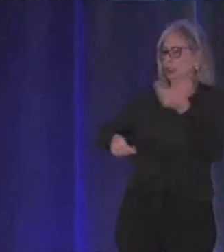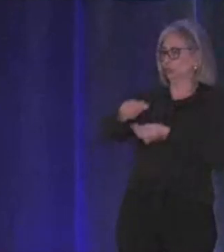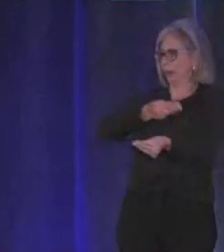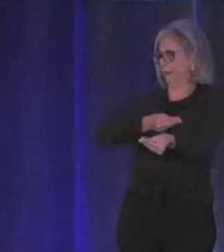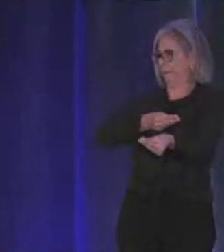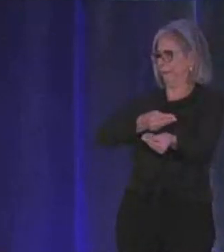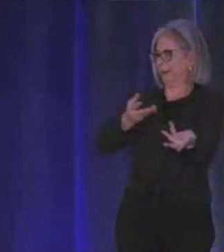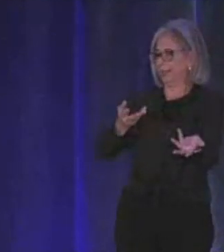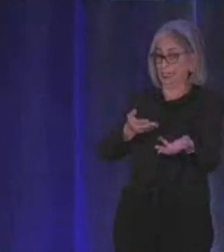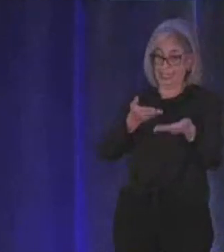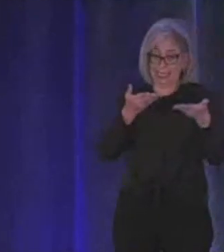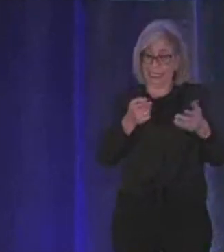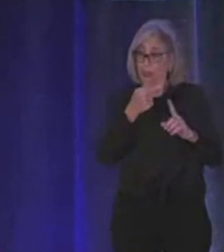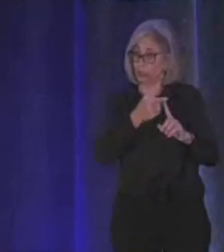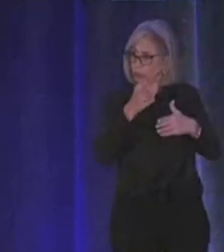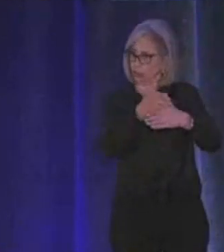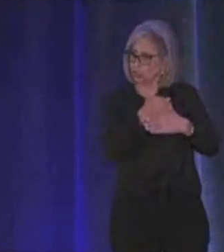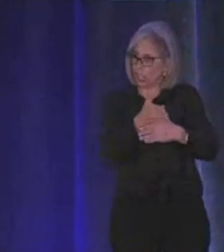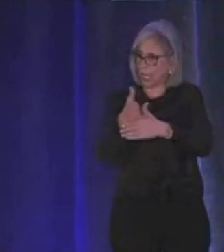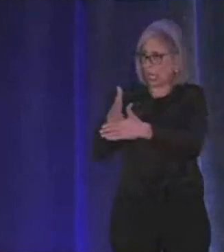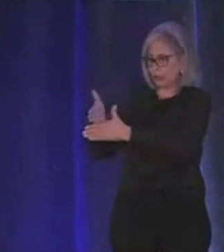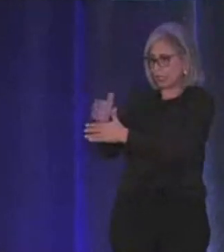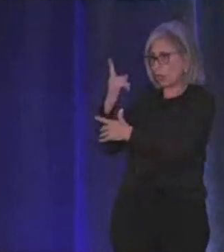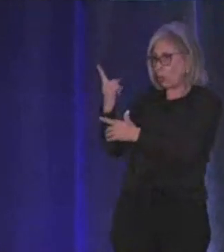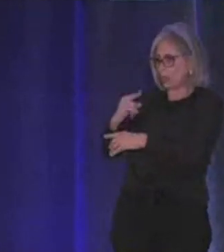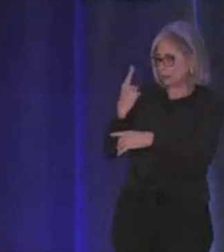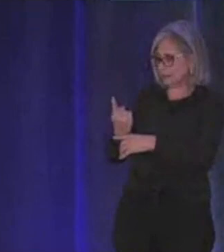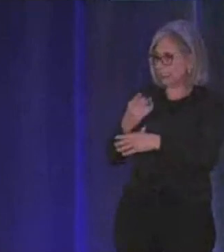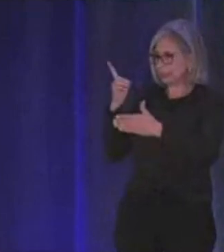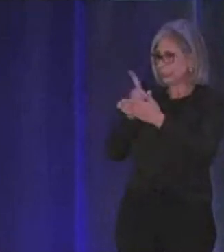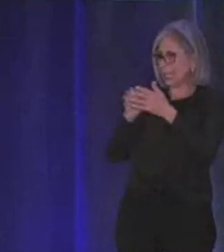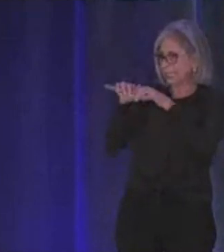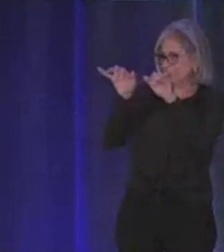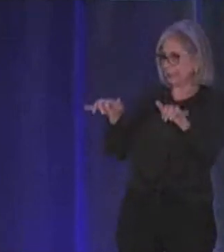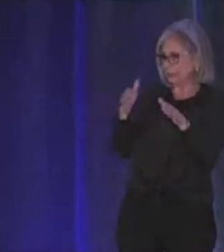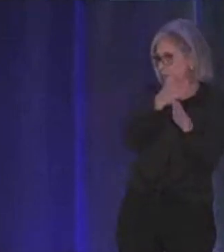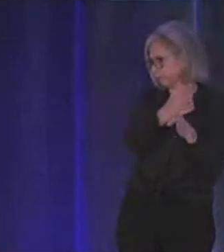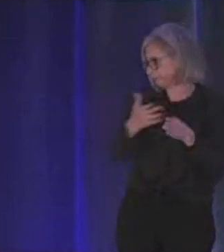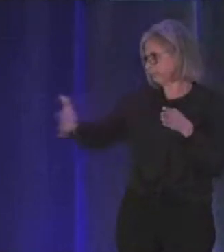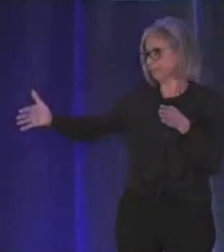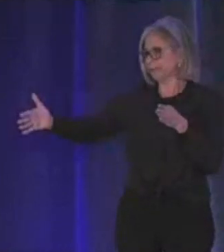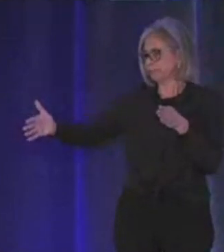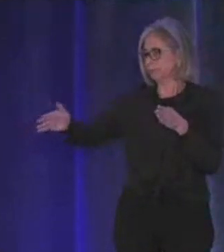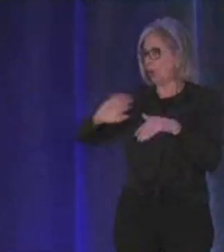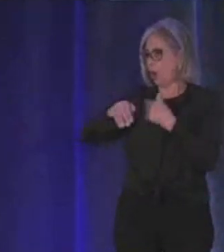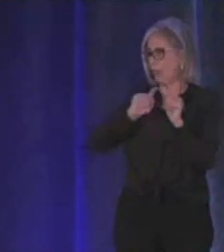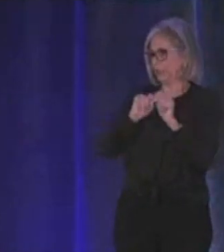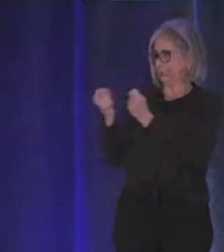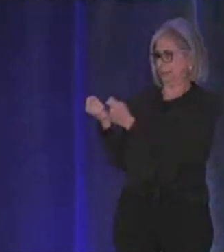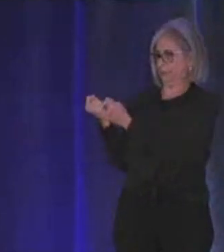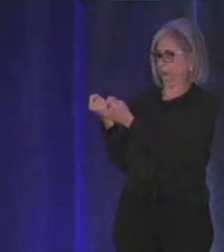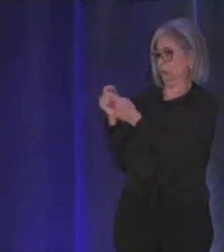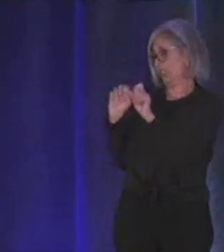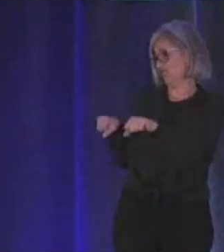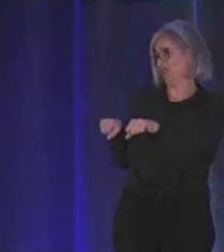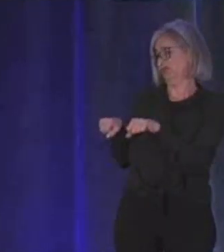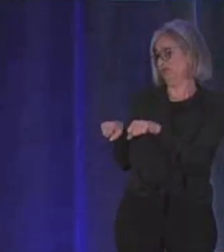Because here at this point, you're sharing one single design system across multiple teams, potentially.